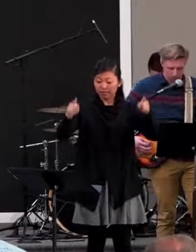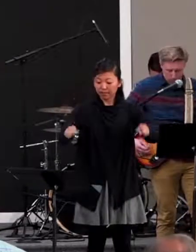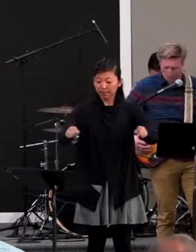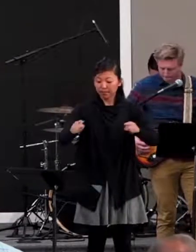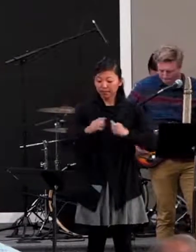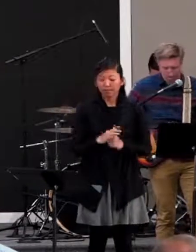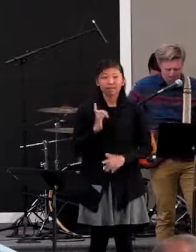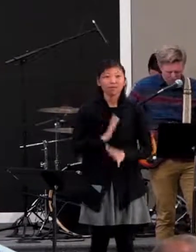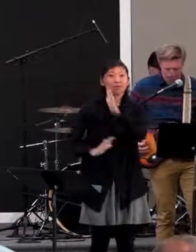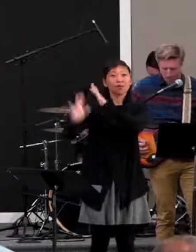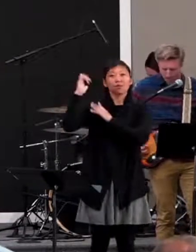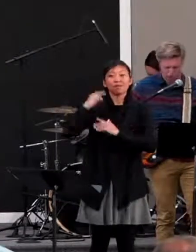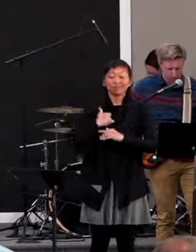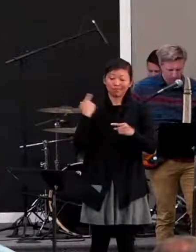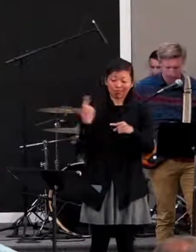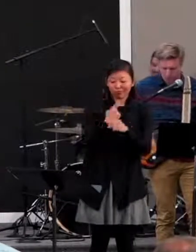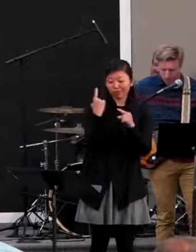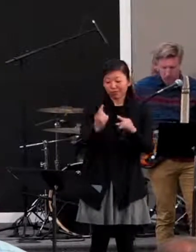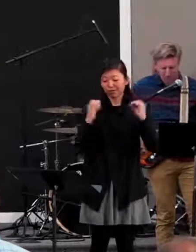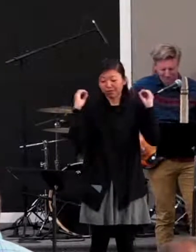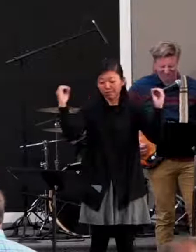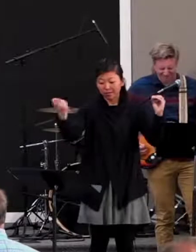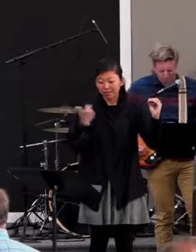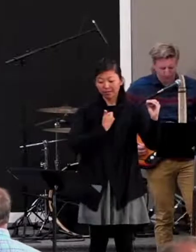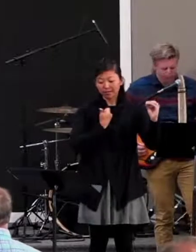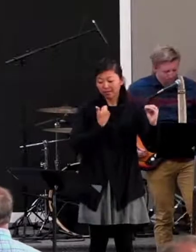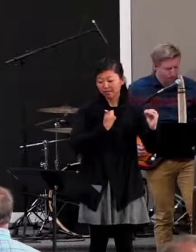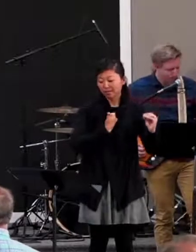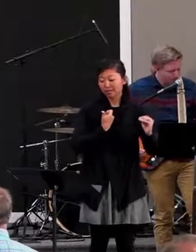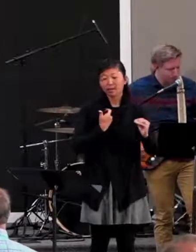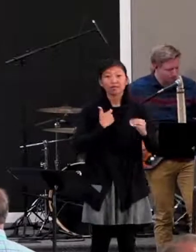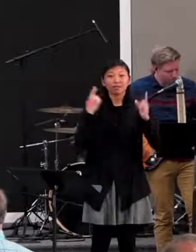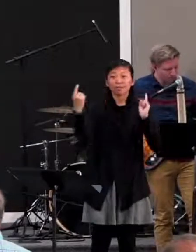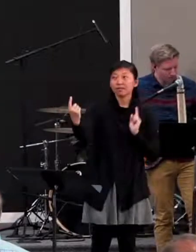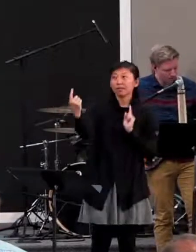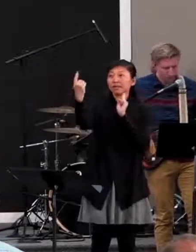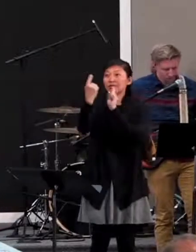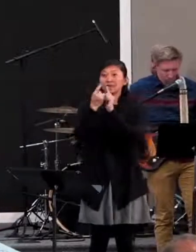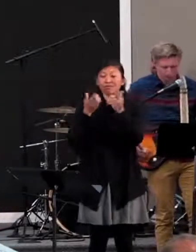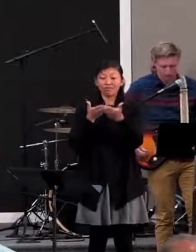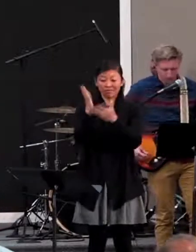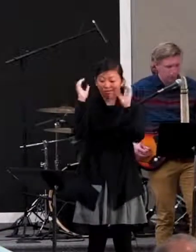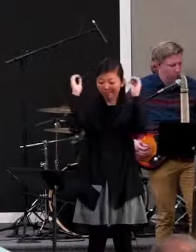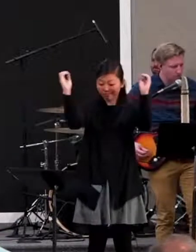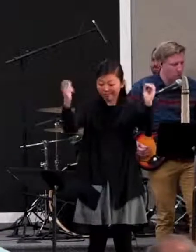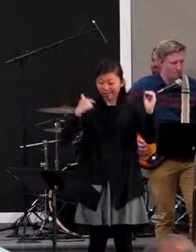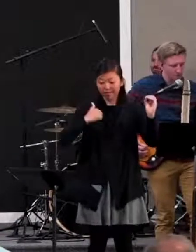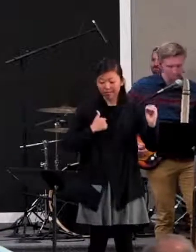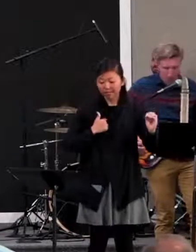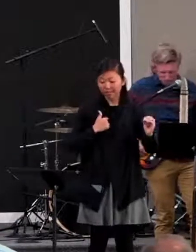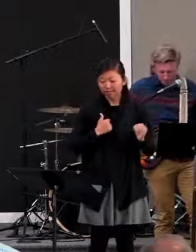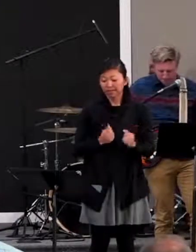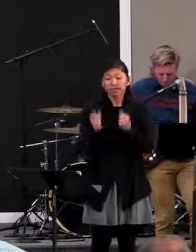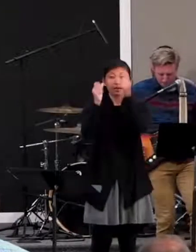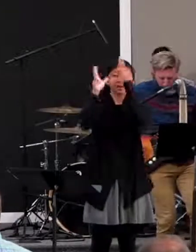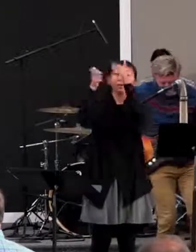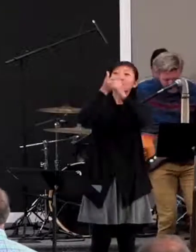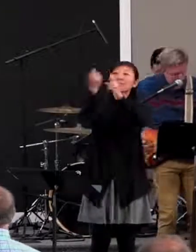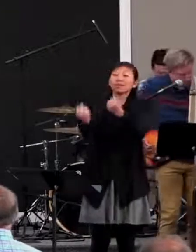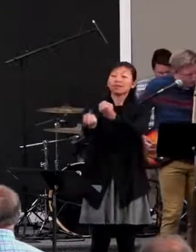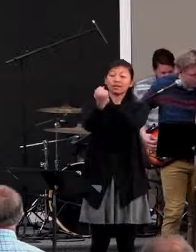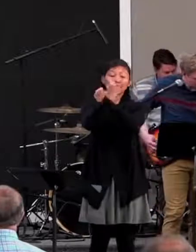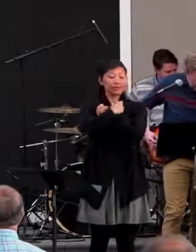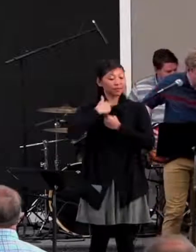I had no righteousness on my own. I had no right to draw near your throne. But Father,